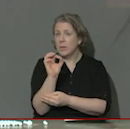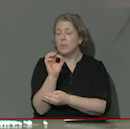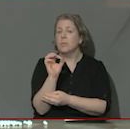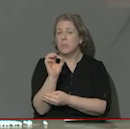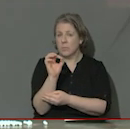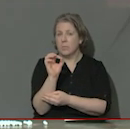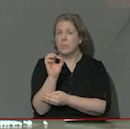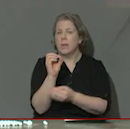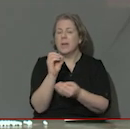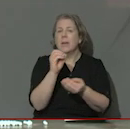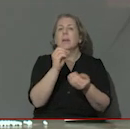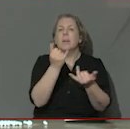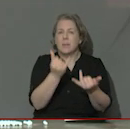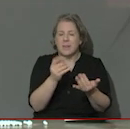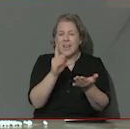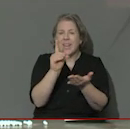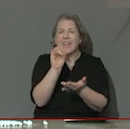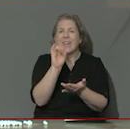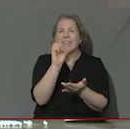Trade discount was